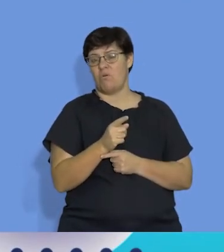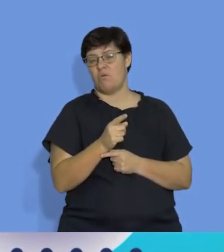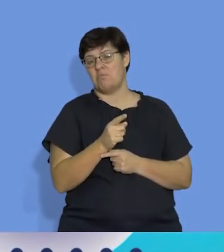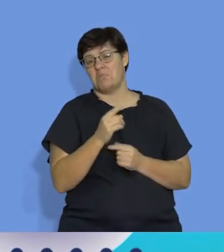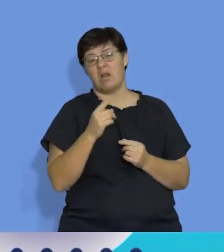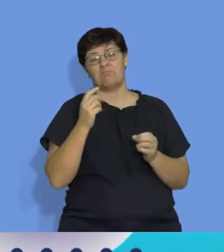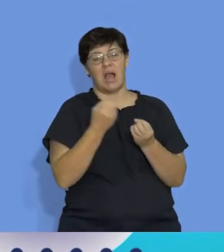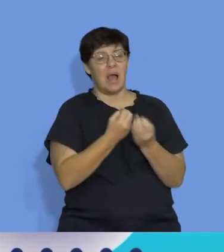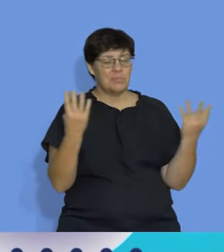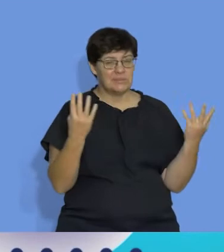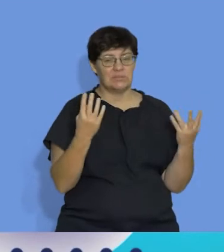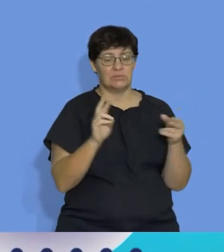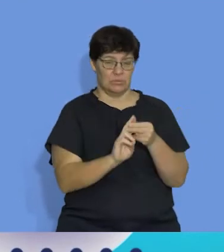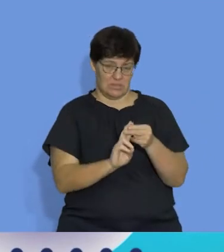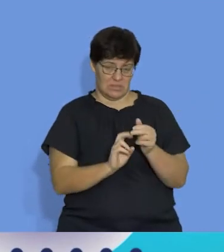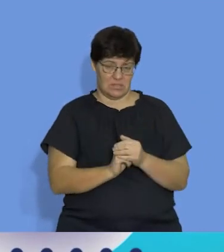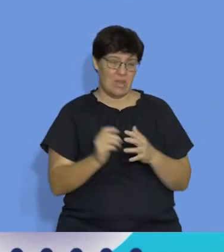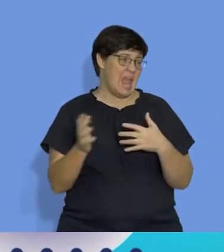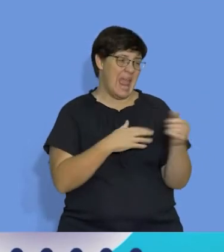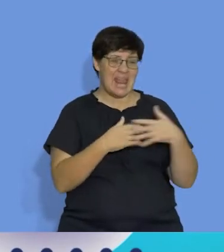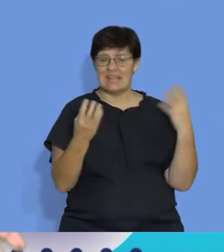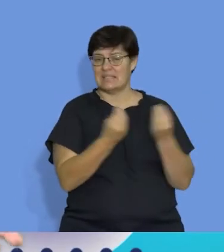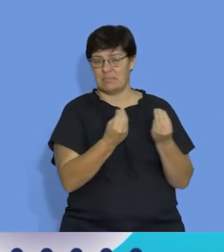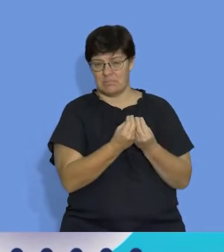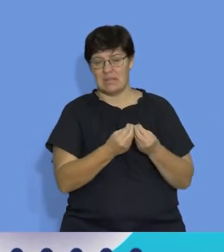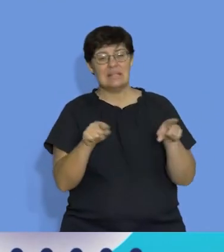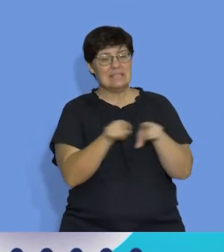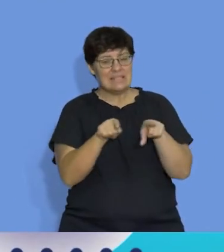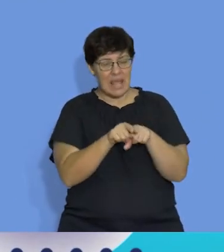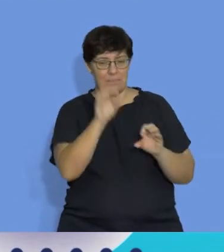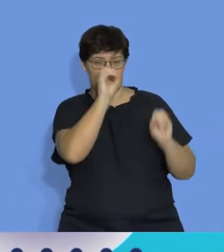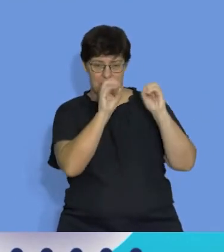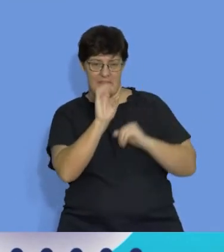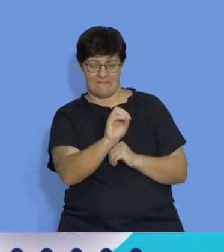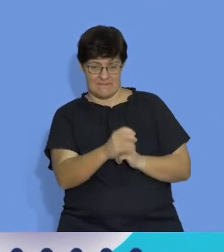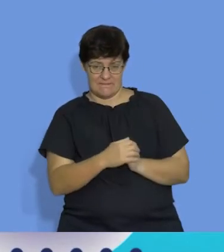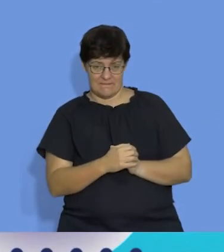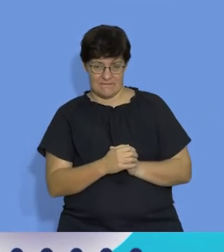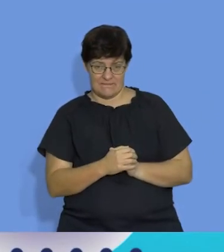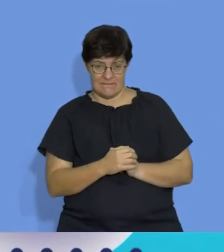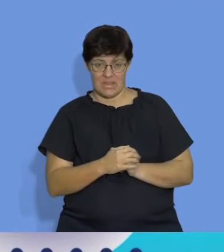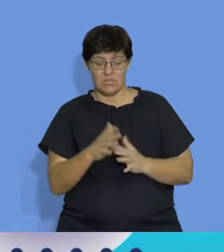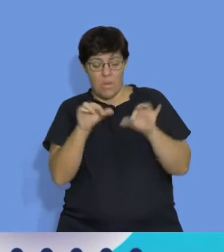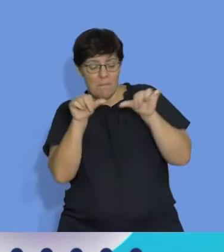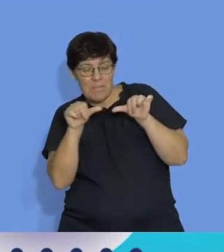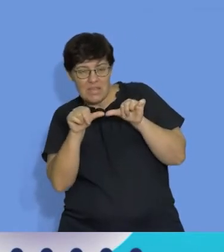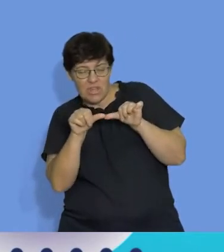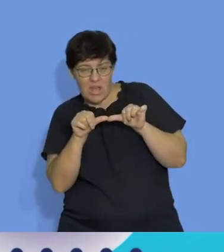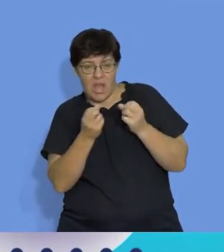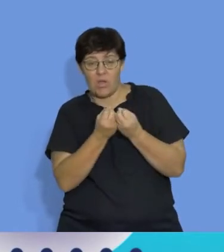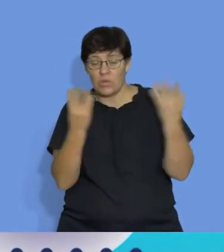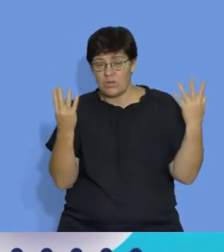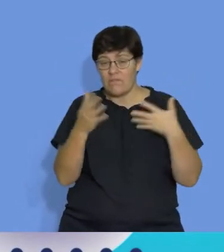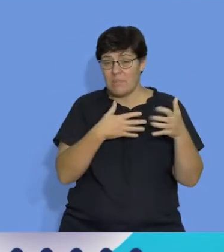a mole of any substance contains the same number of particles. So as a way of measuring quantity of matter in a